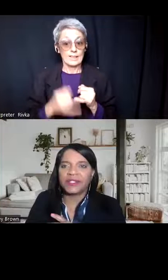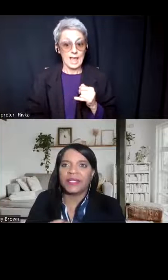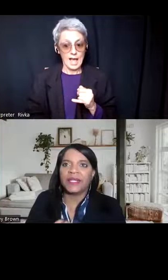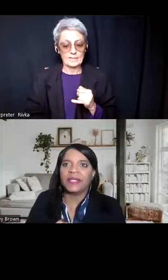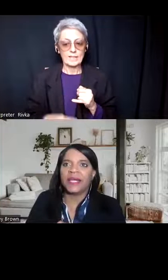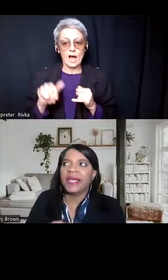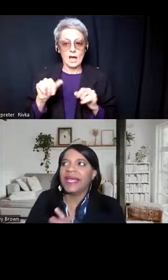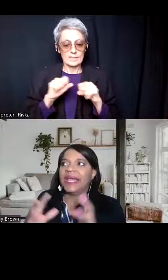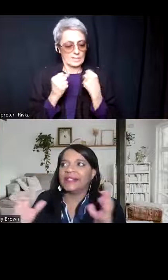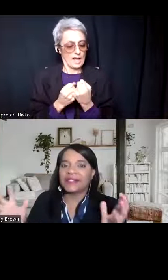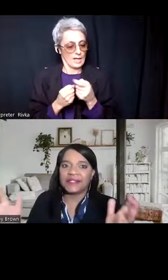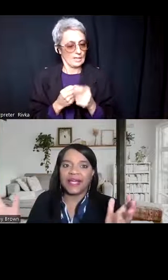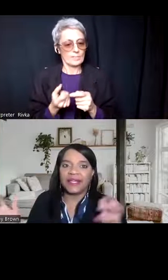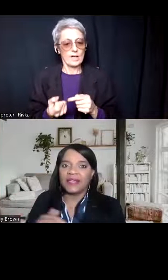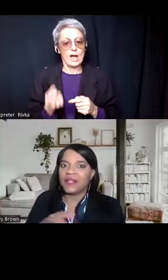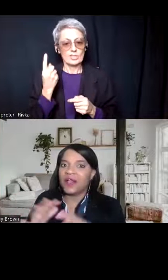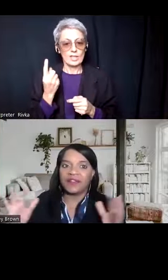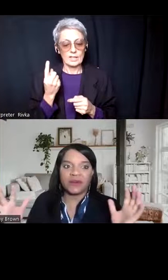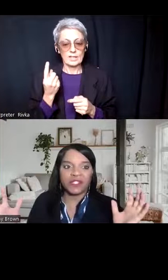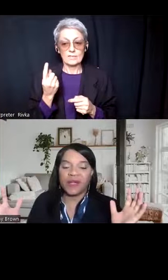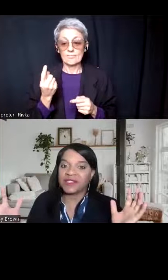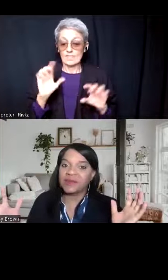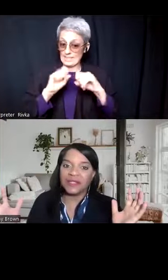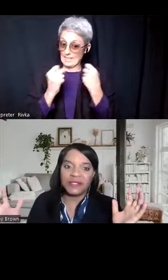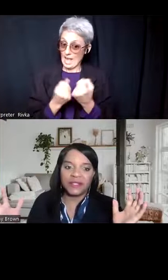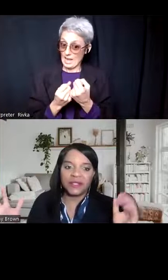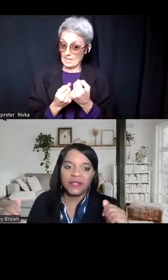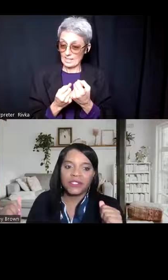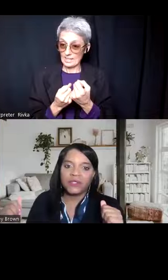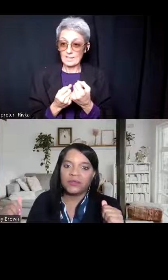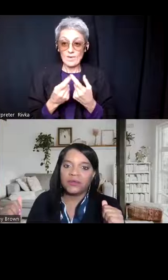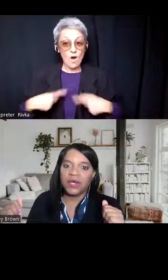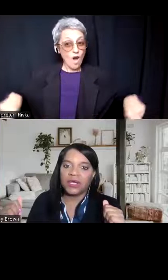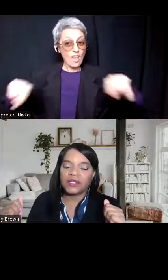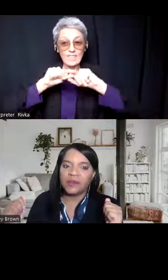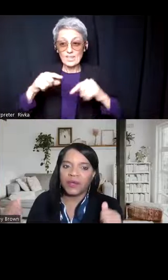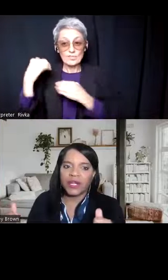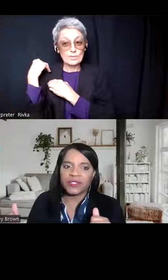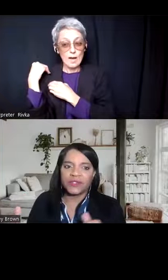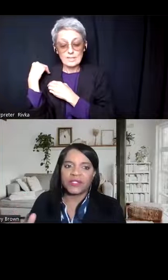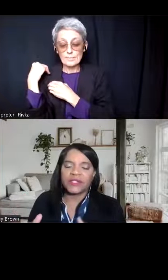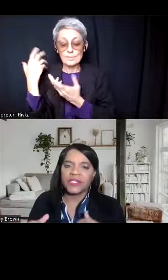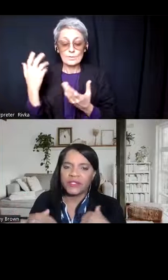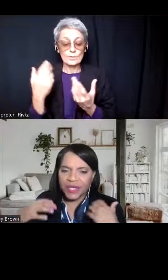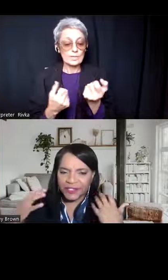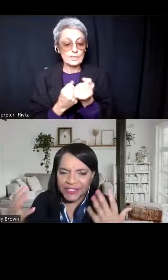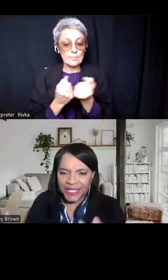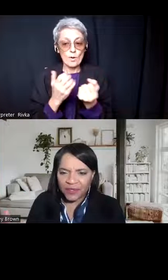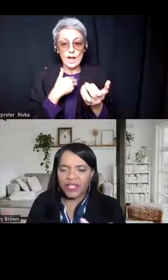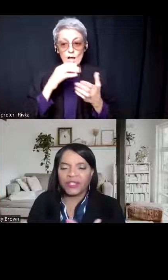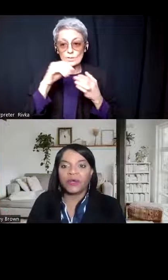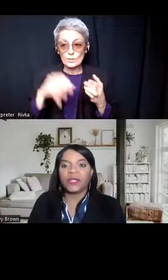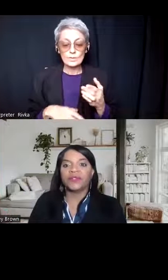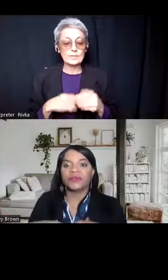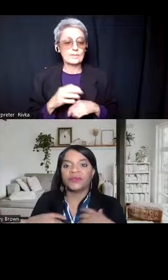then understanding that as a society, it's all of our responsibility to support our students, to